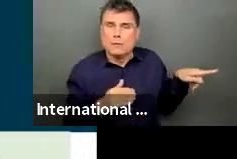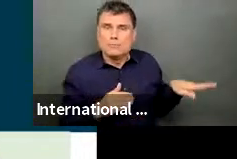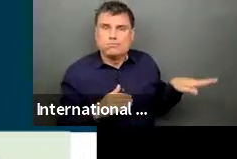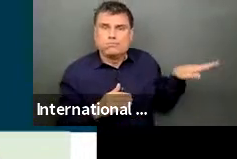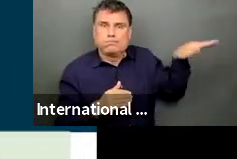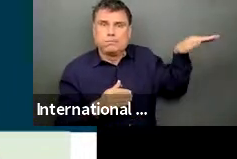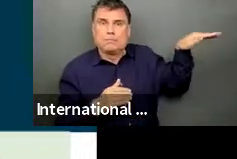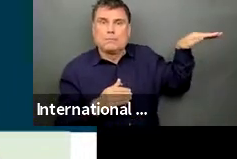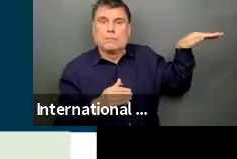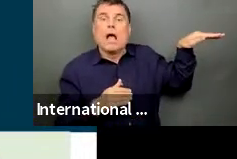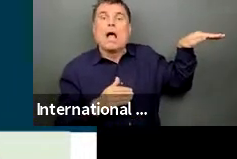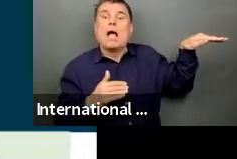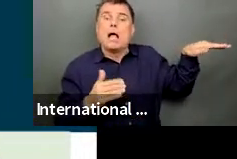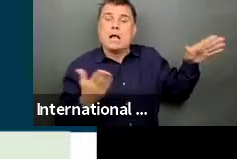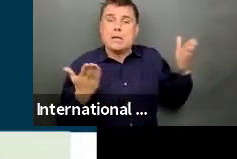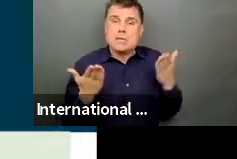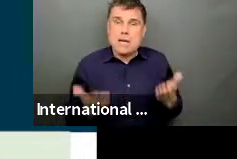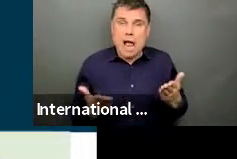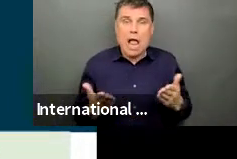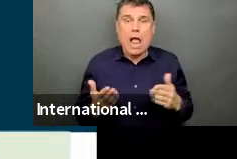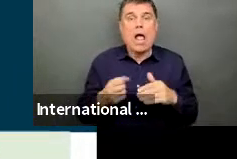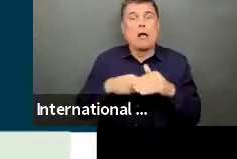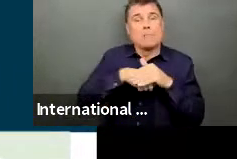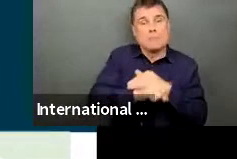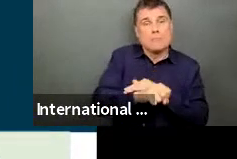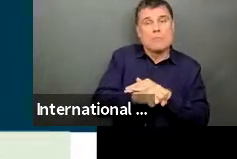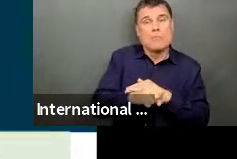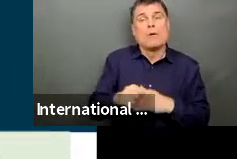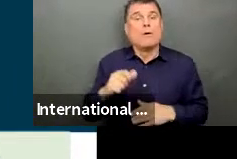is almost the biological level.